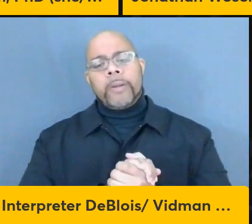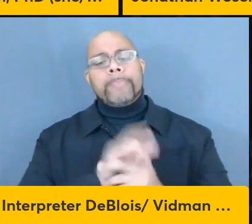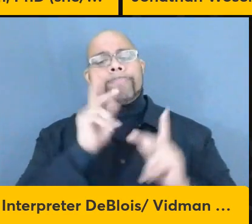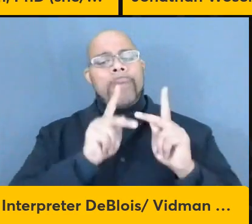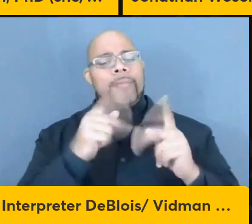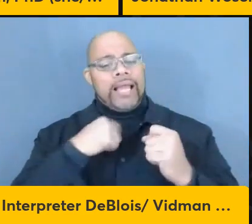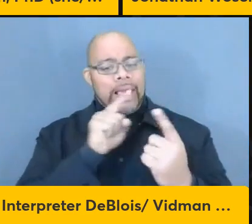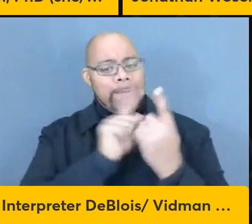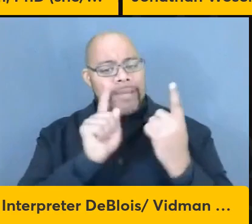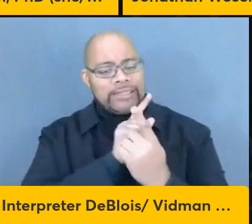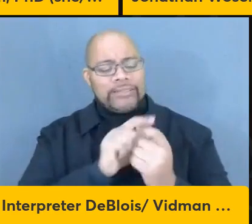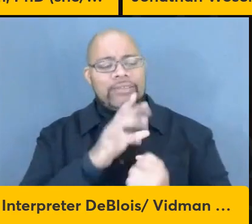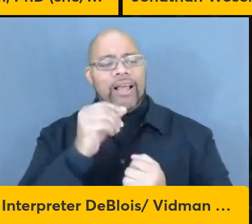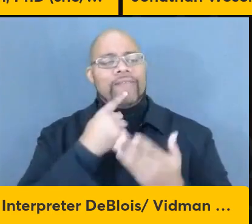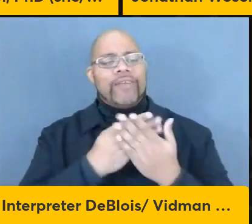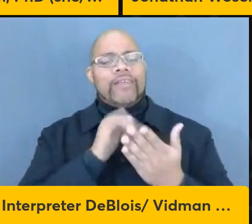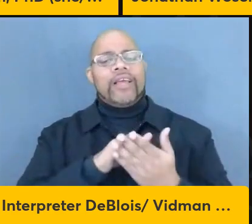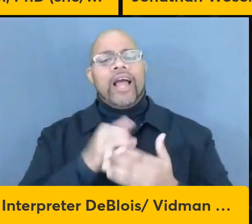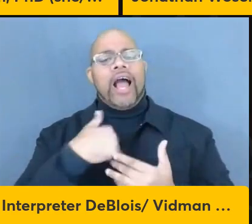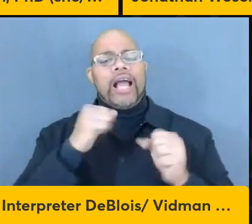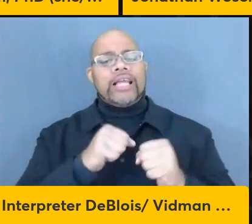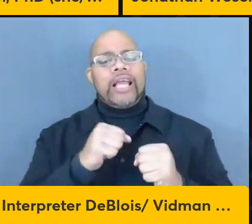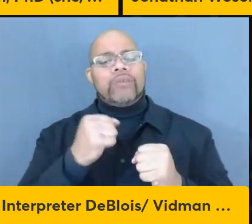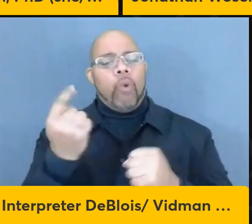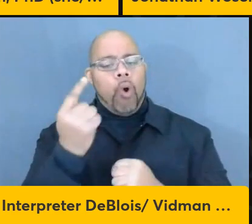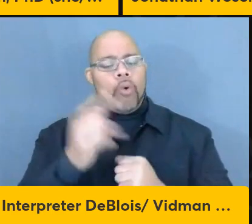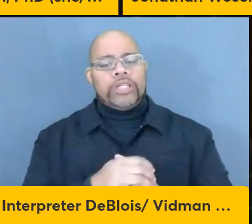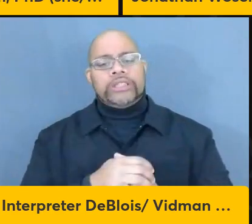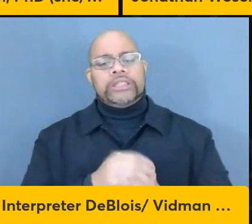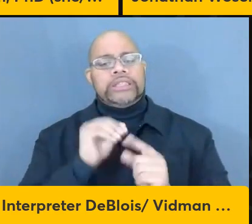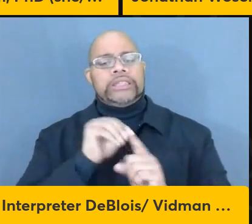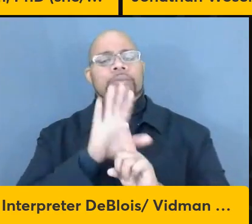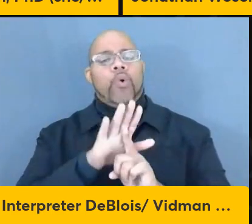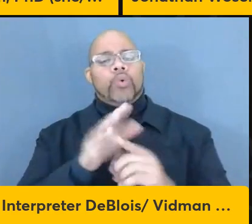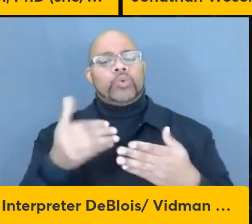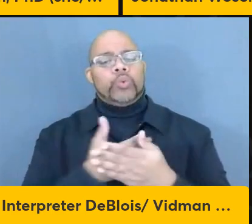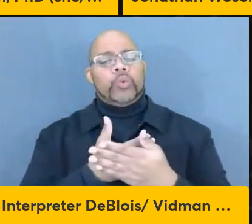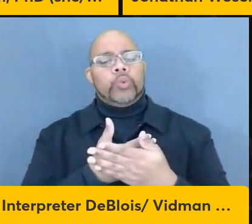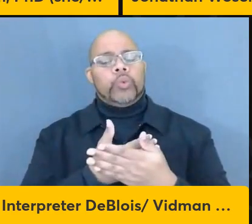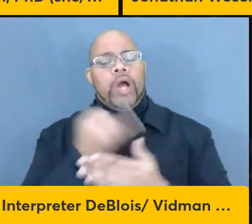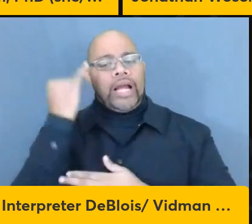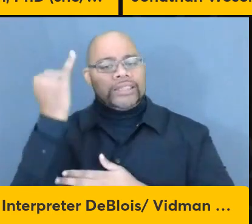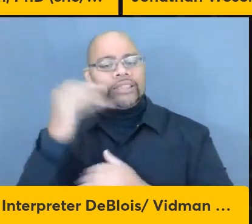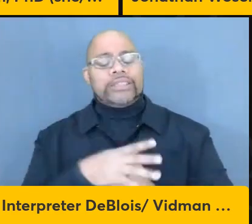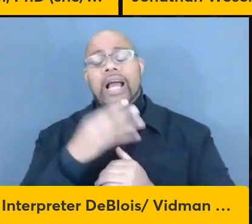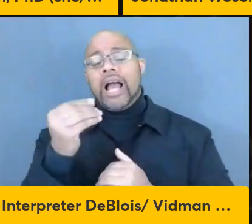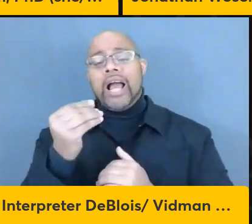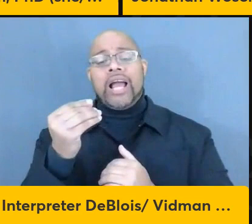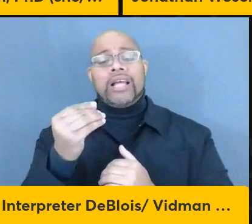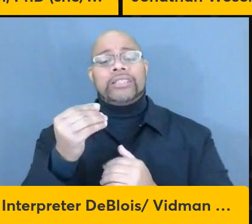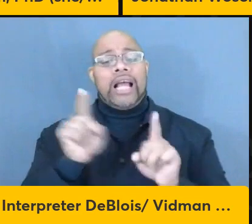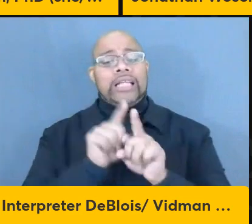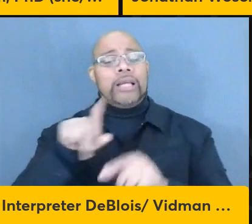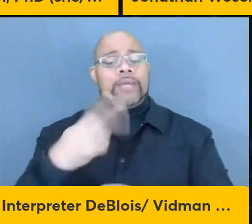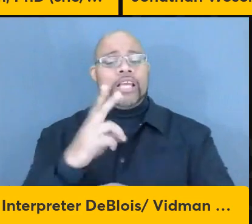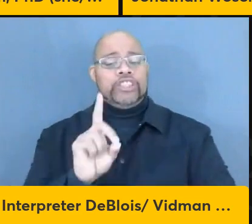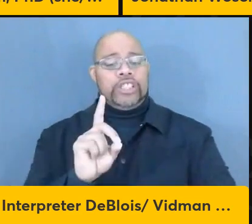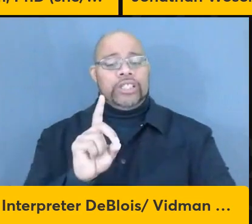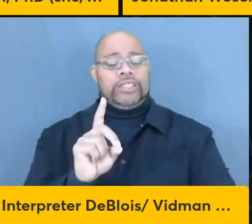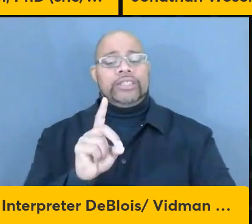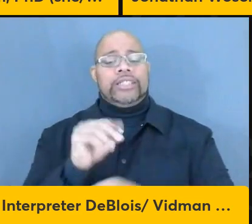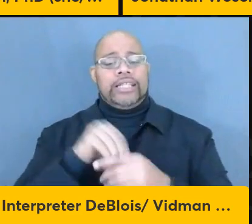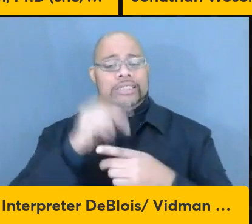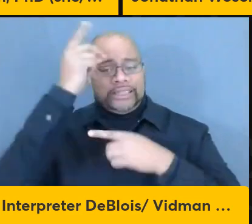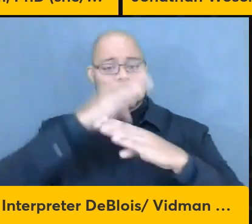get to meet and the fact that I get to constantly be exposed to new ideas. And even as a PhD in